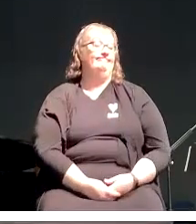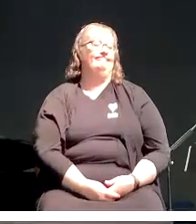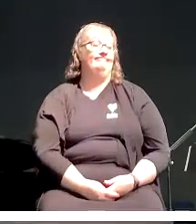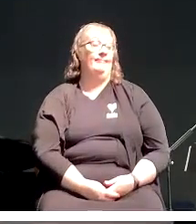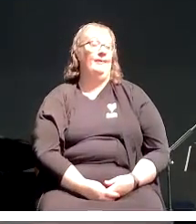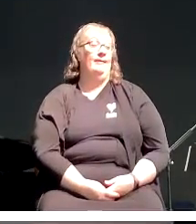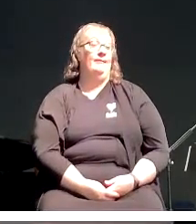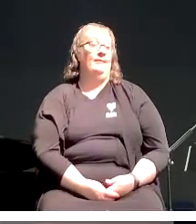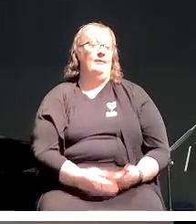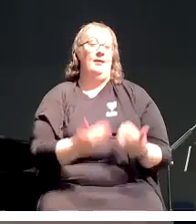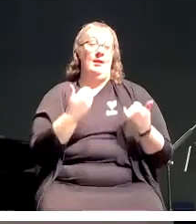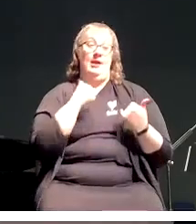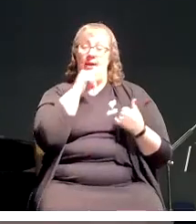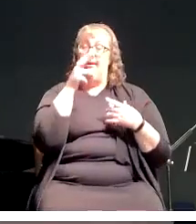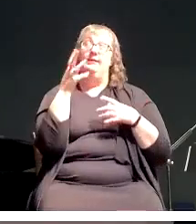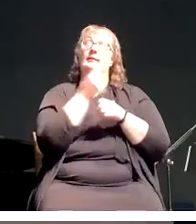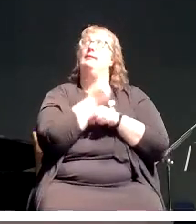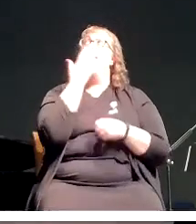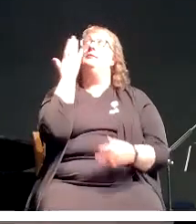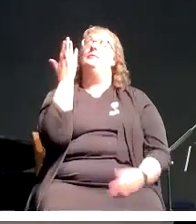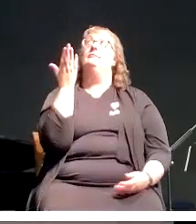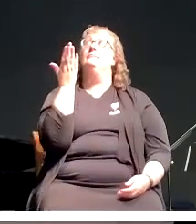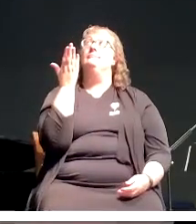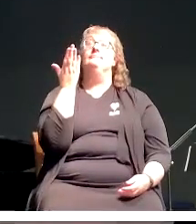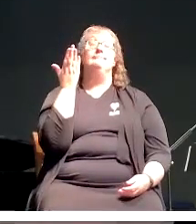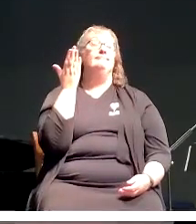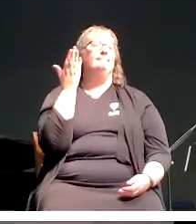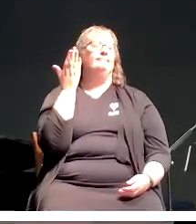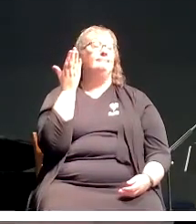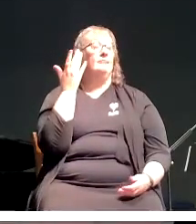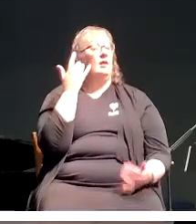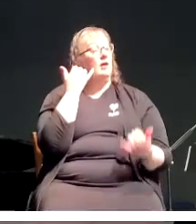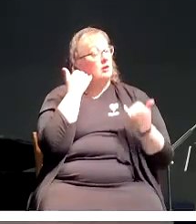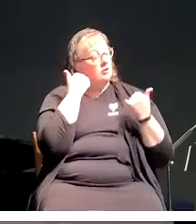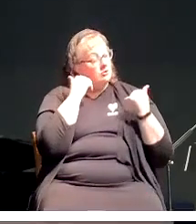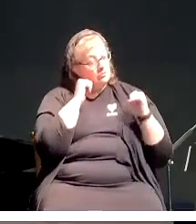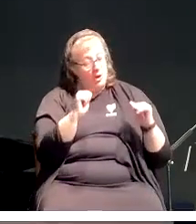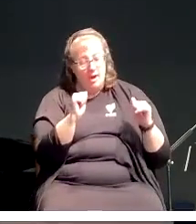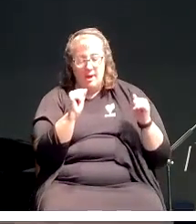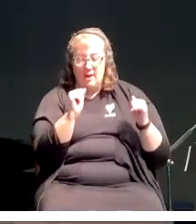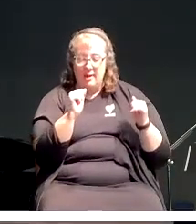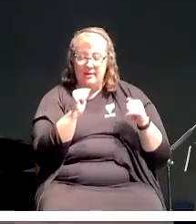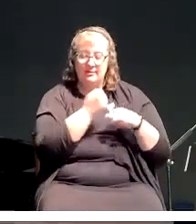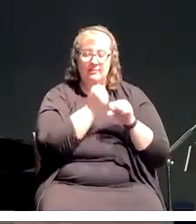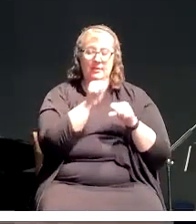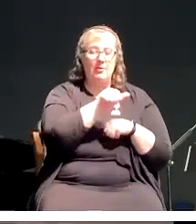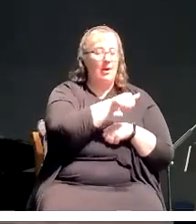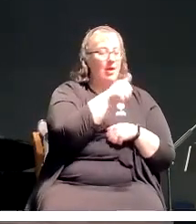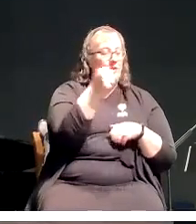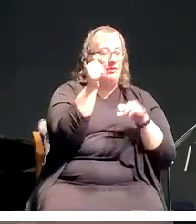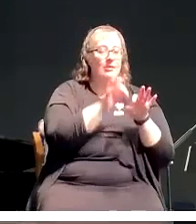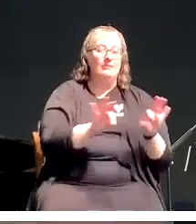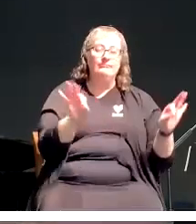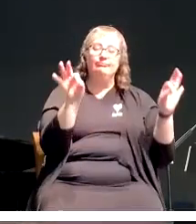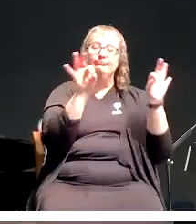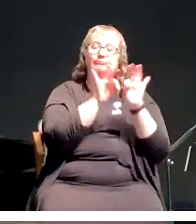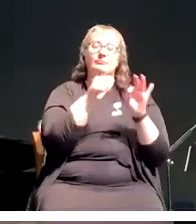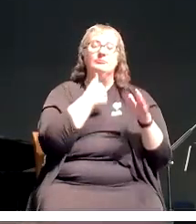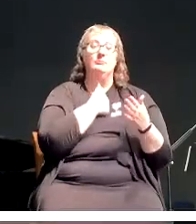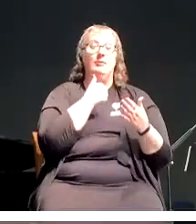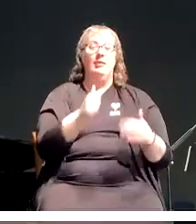That I didn't claim Him. I tried to make so many other things the most important thing in my life.